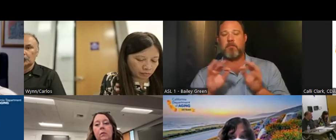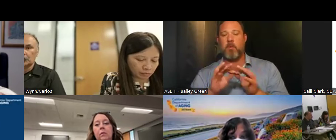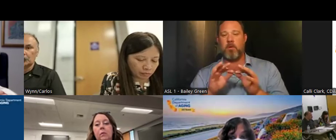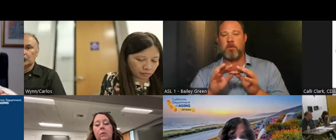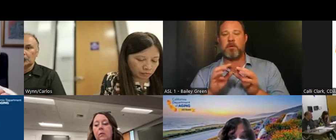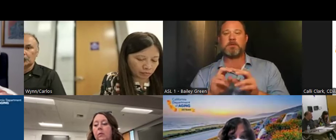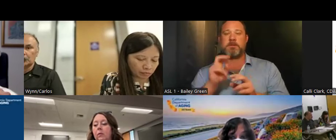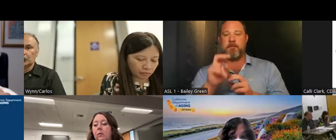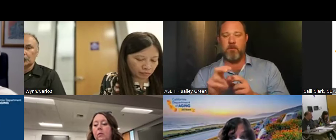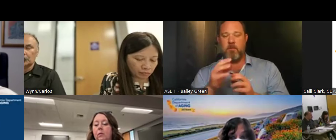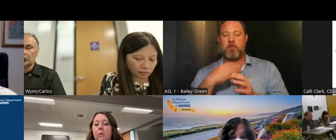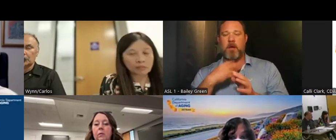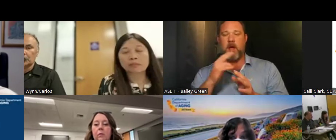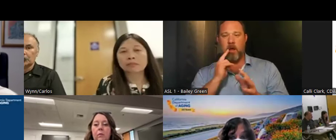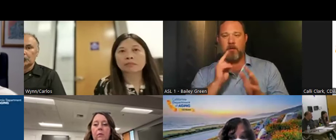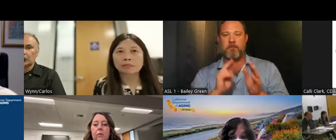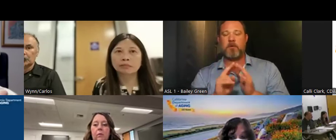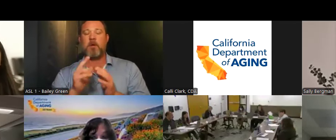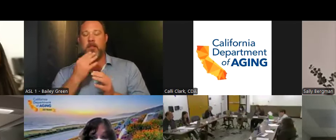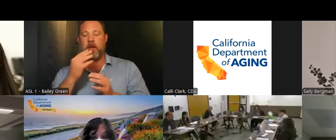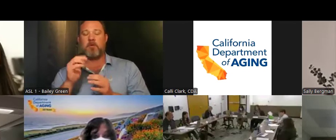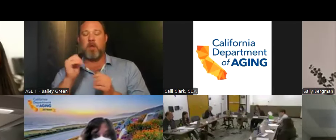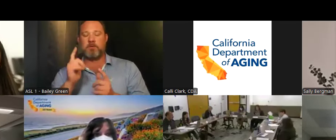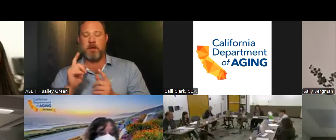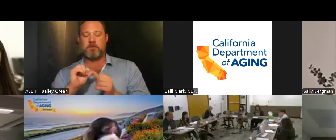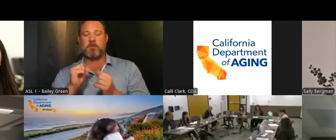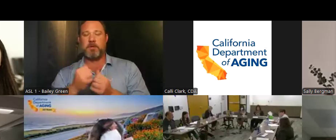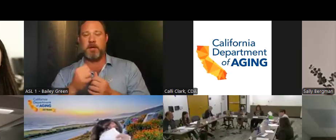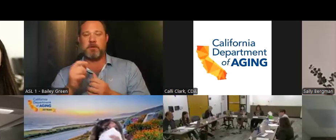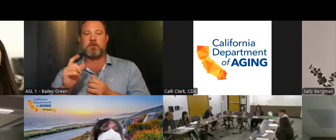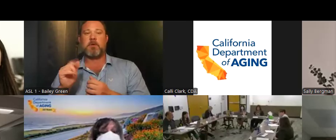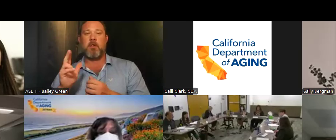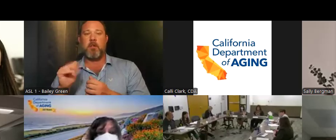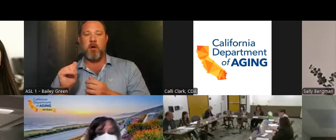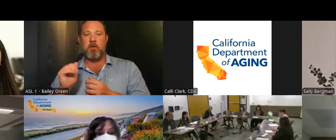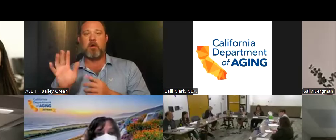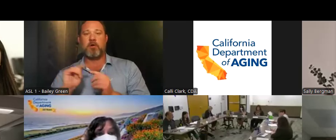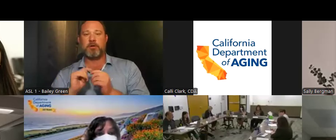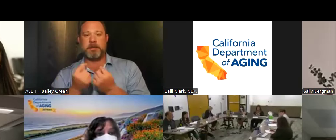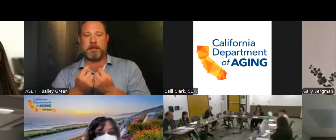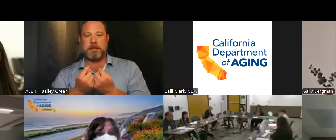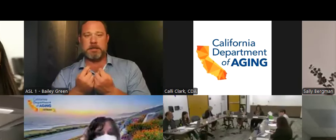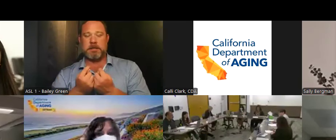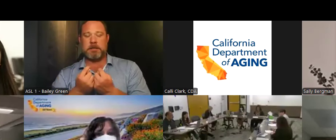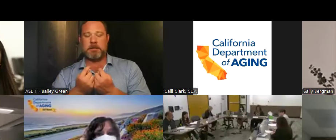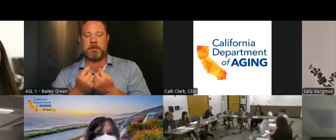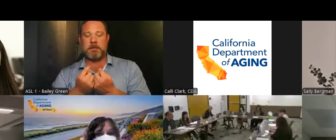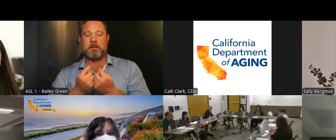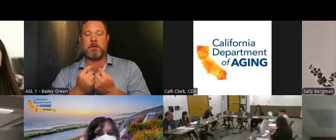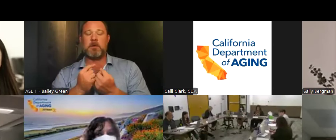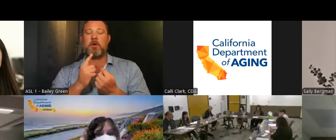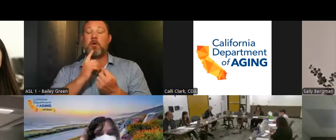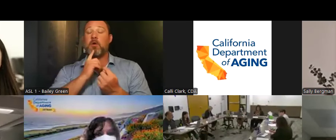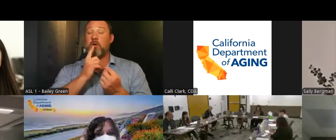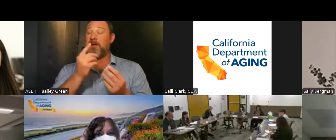view, because, and thanks to the Alzheimer's Association and Laura Baker and her team, it really tells us in a